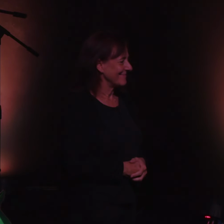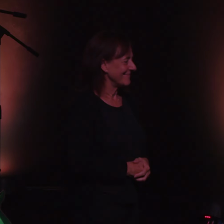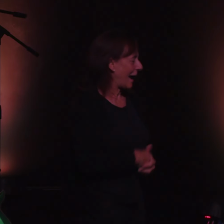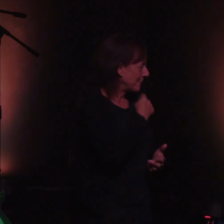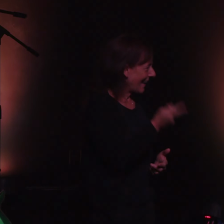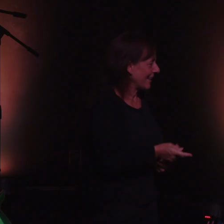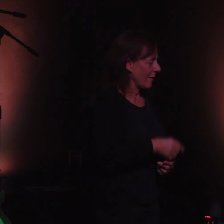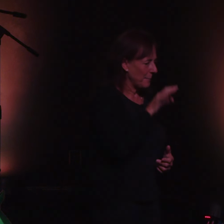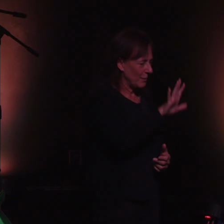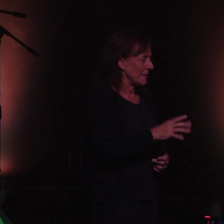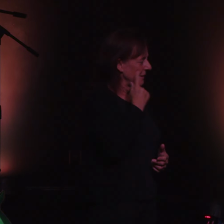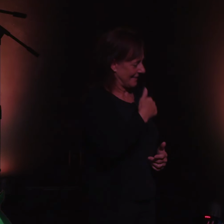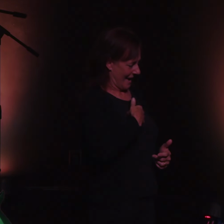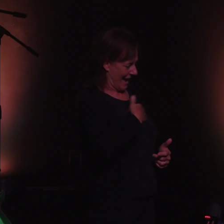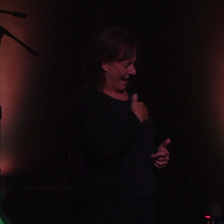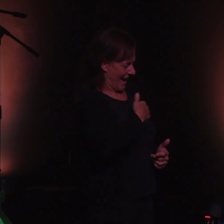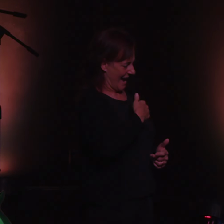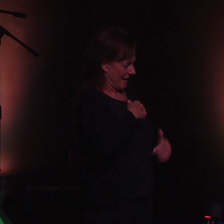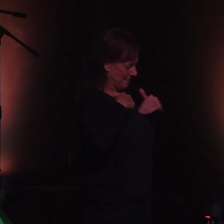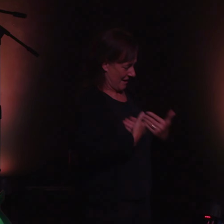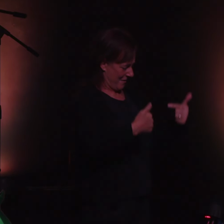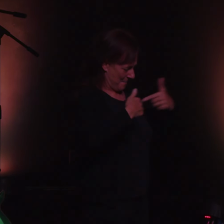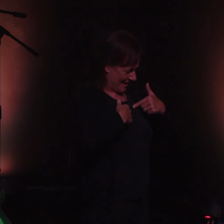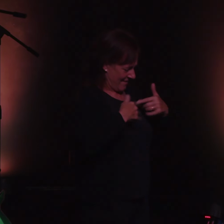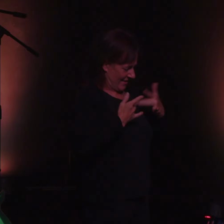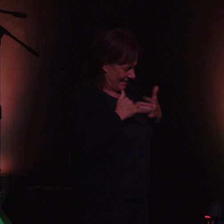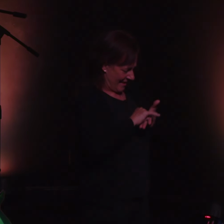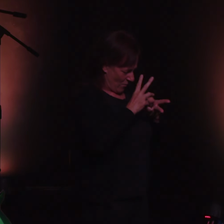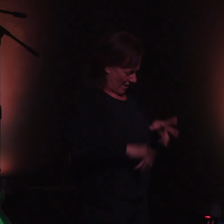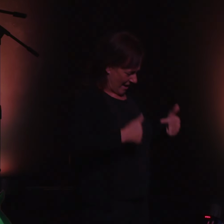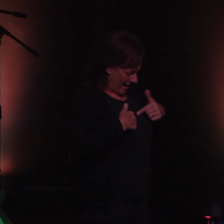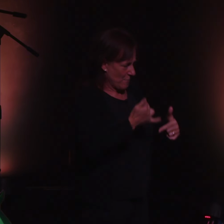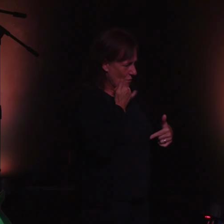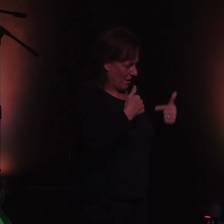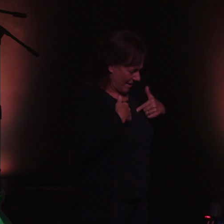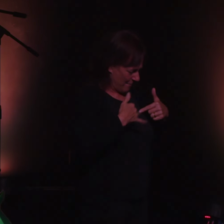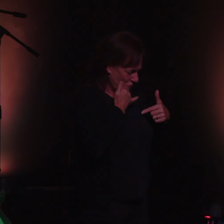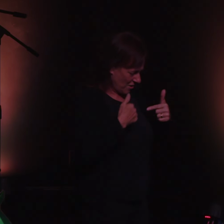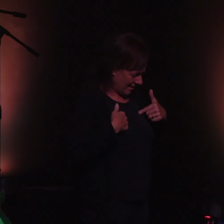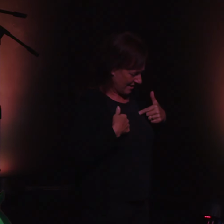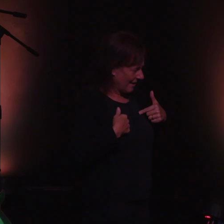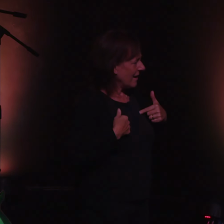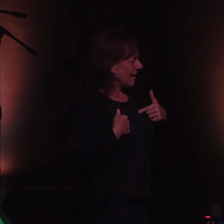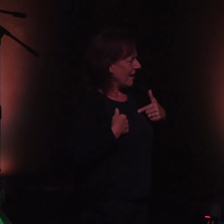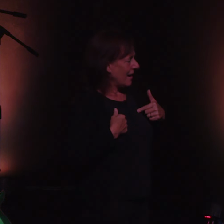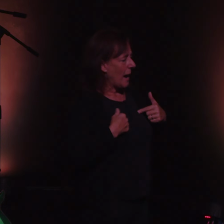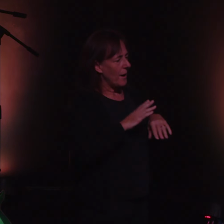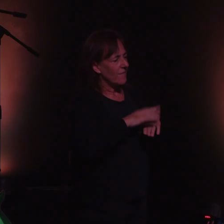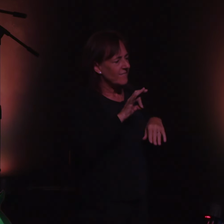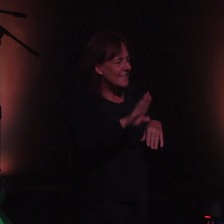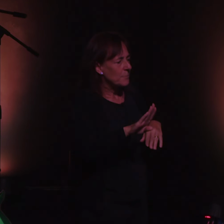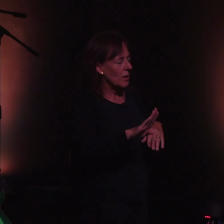I'm telling you, I'm preaching this because I am so tired of me feeling this way. I'm so tired of getting on